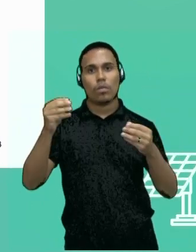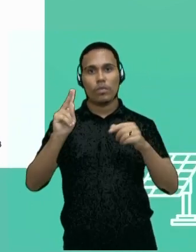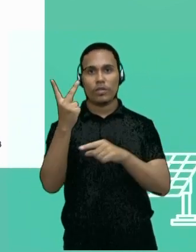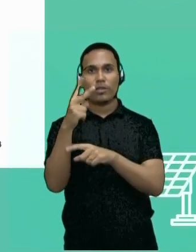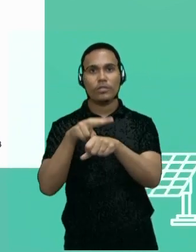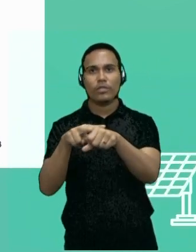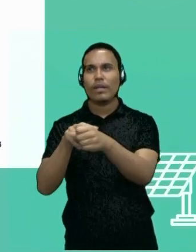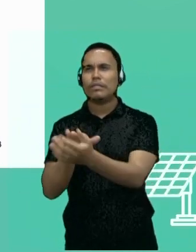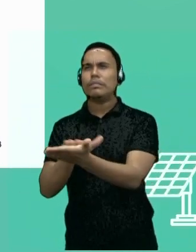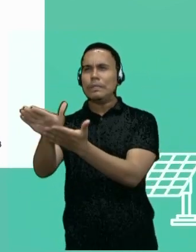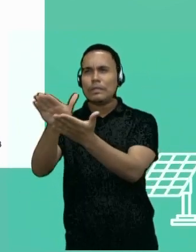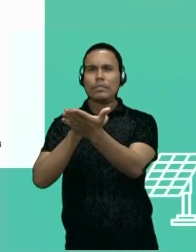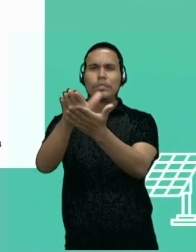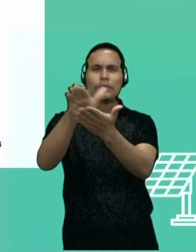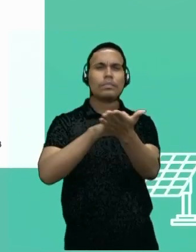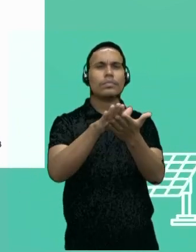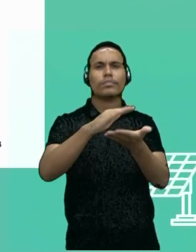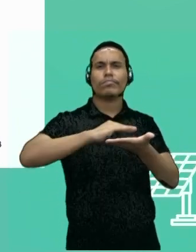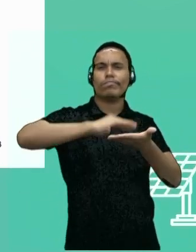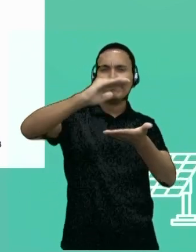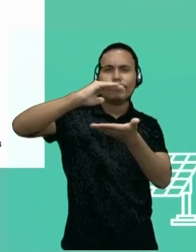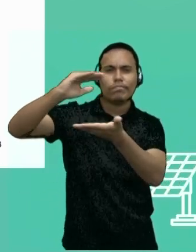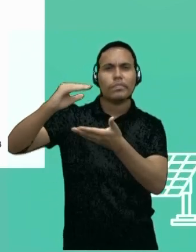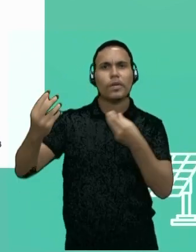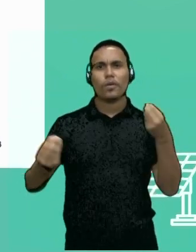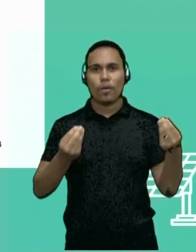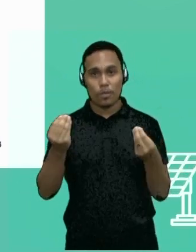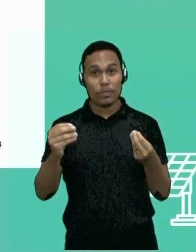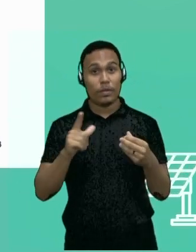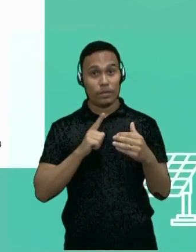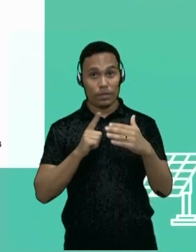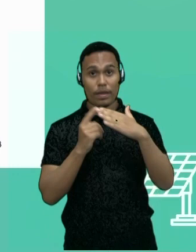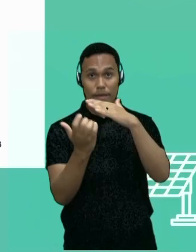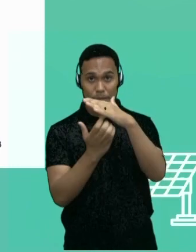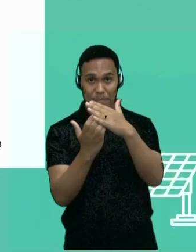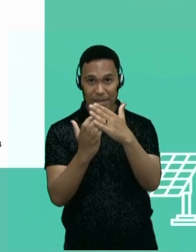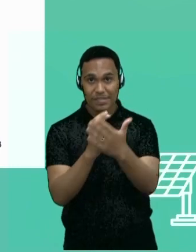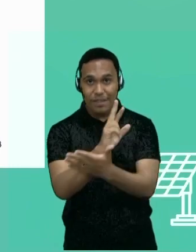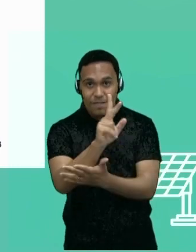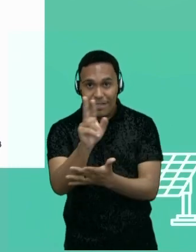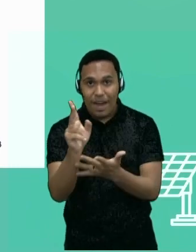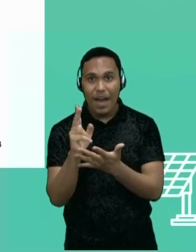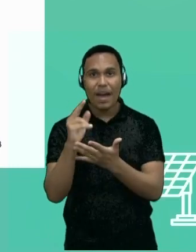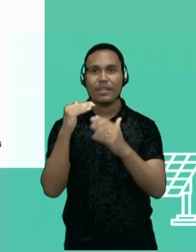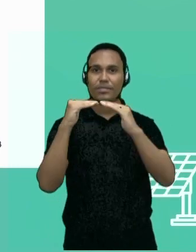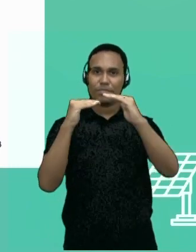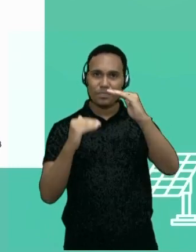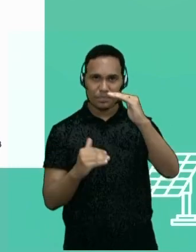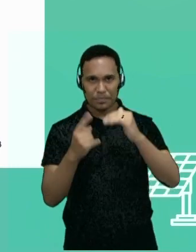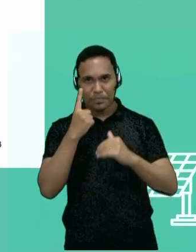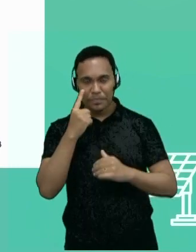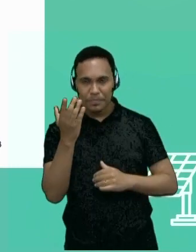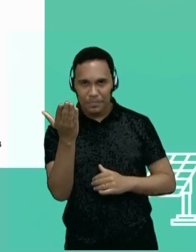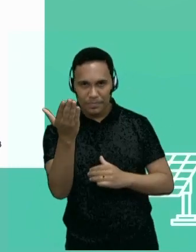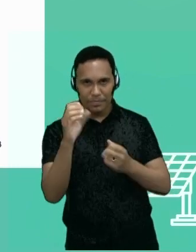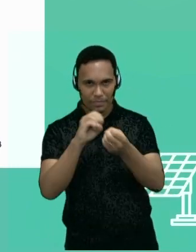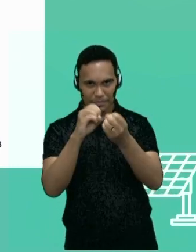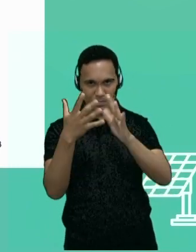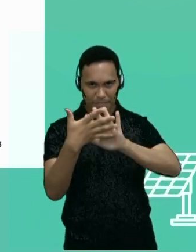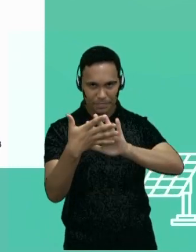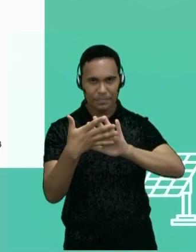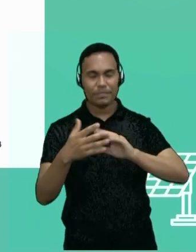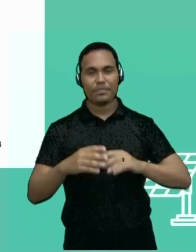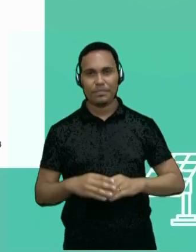ITM Motive, which is a subsidiary of ITM Power, which manufactures electrolyzers. They've also ventured out into the